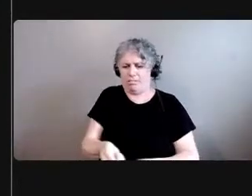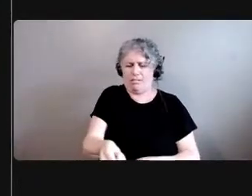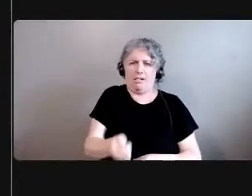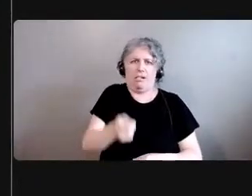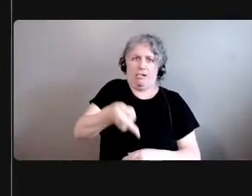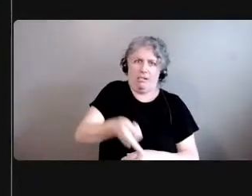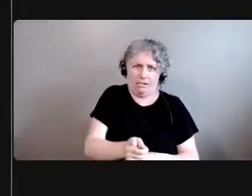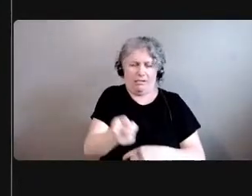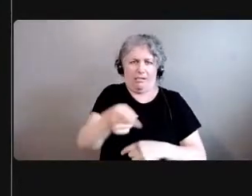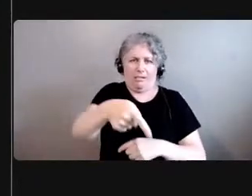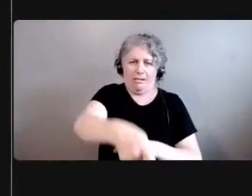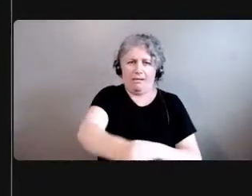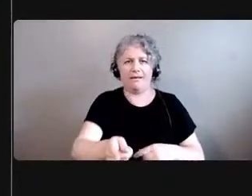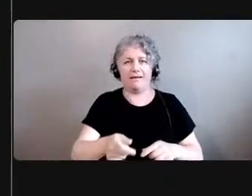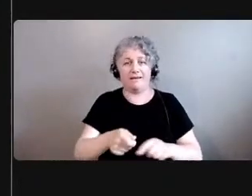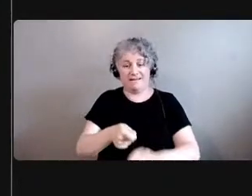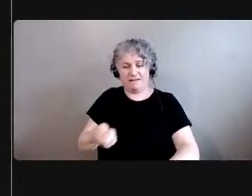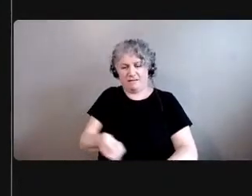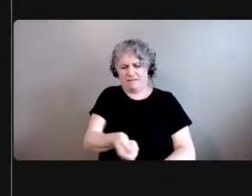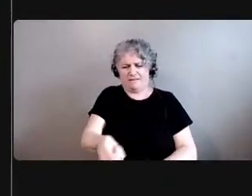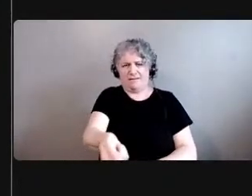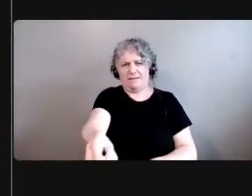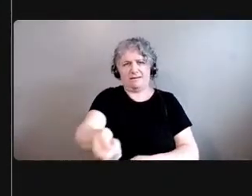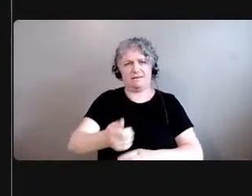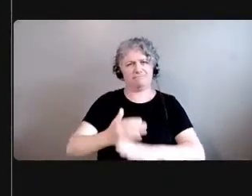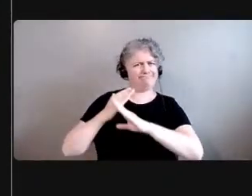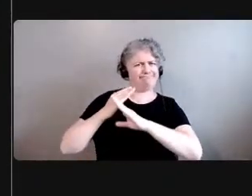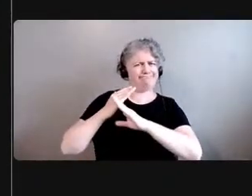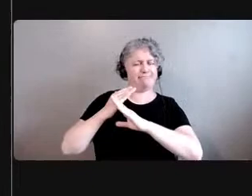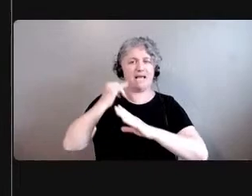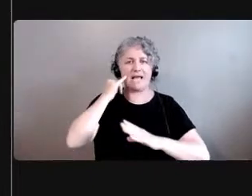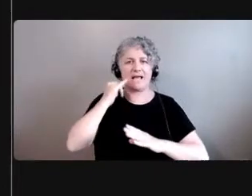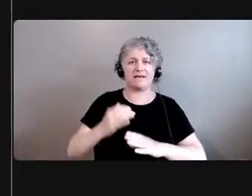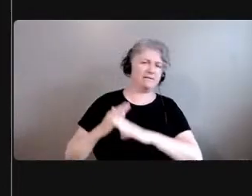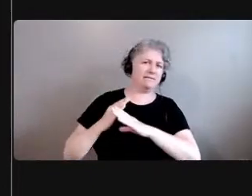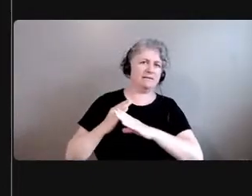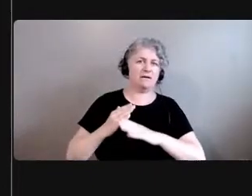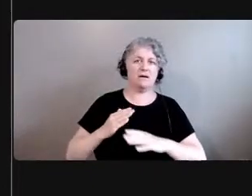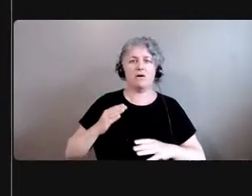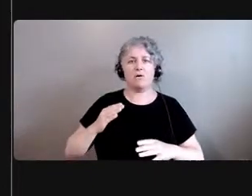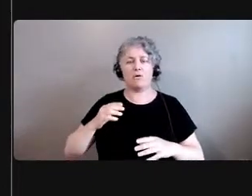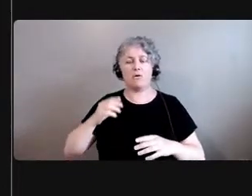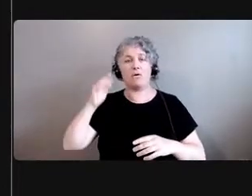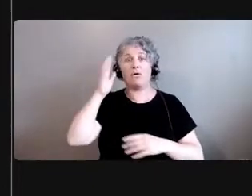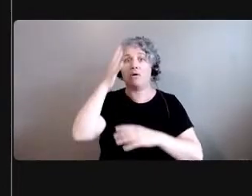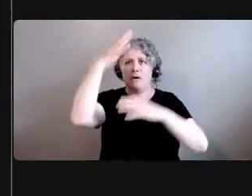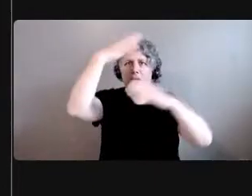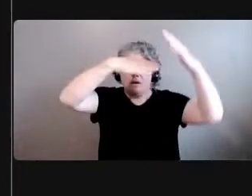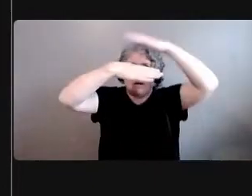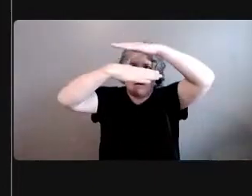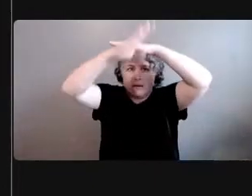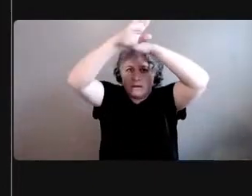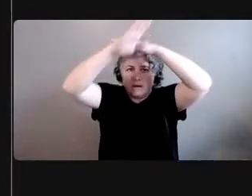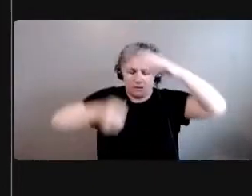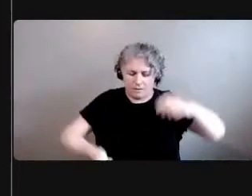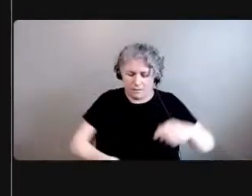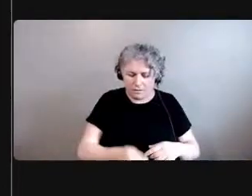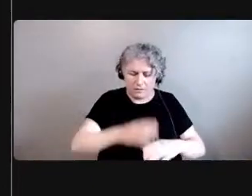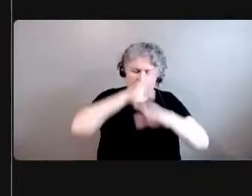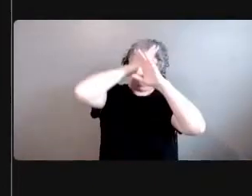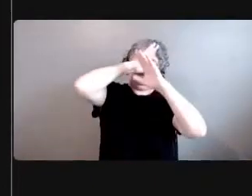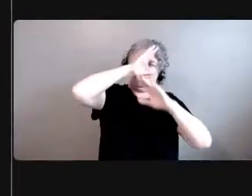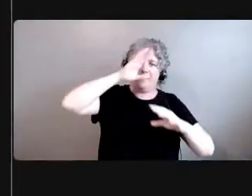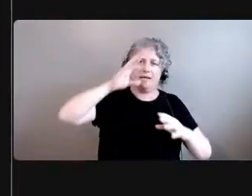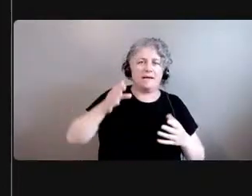is down on the ground. So if obstacles are at head height, I'm not necessarily going to find them. So I like to look